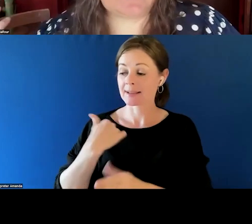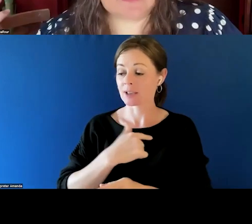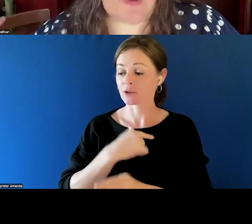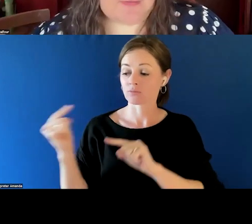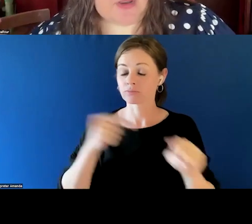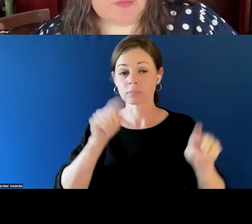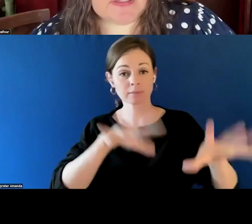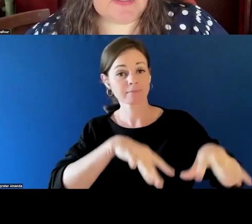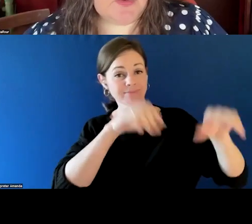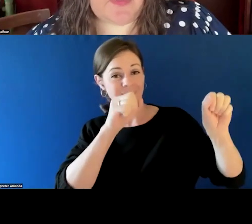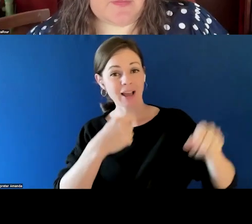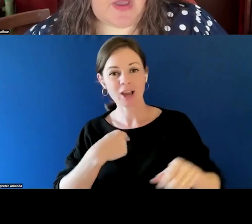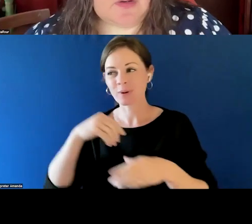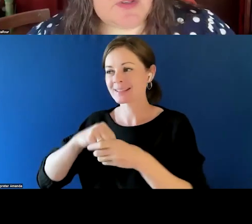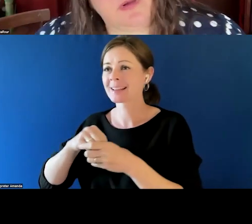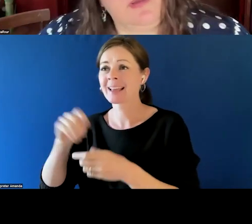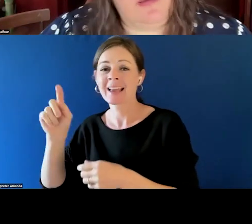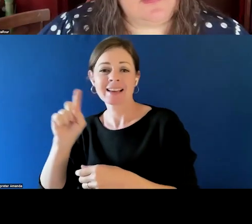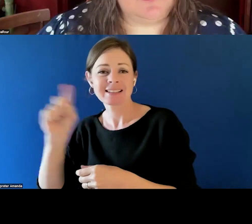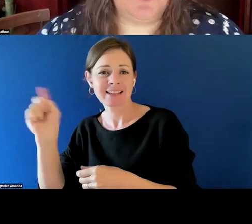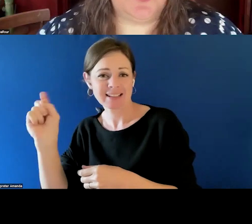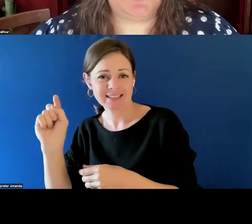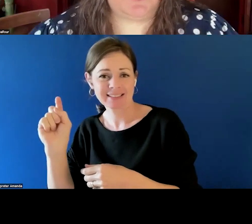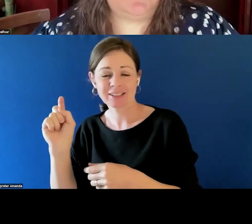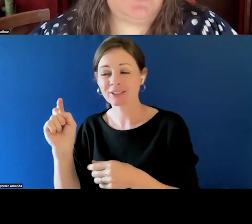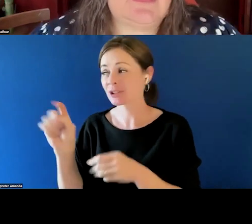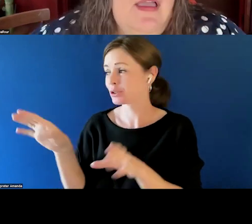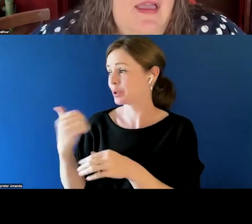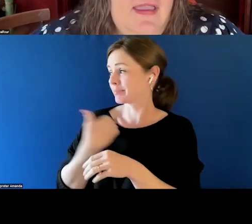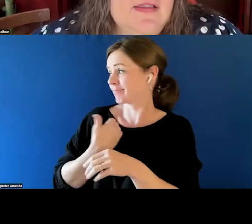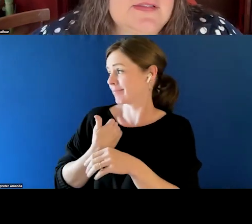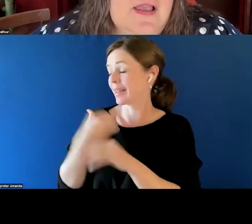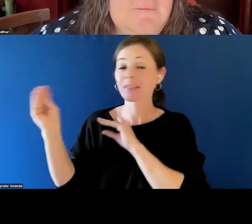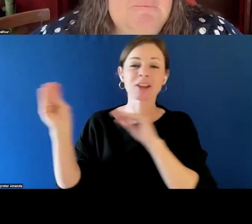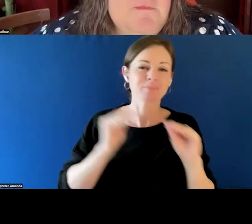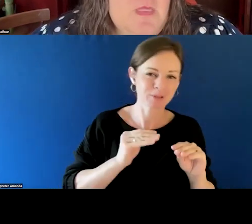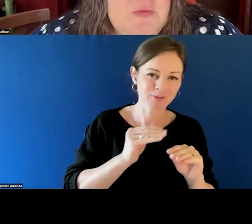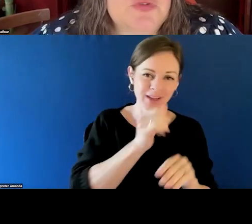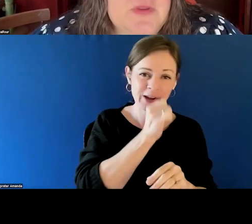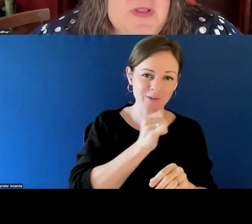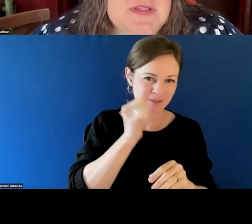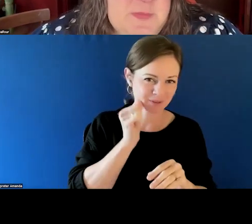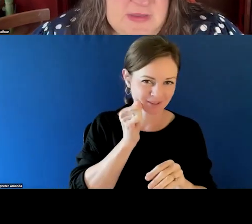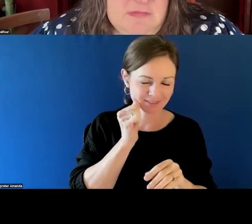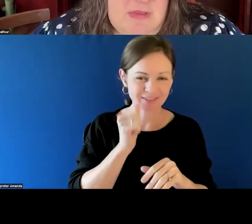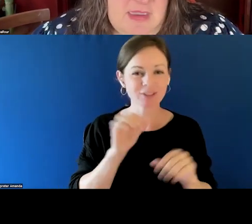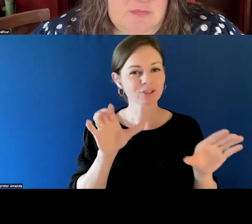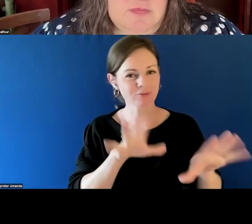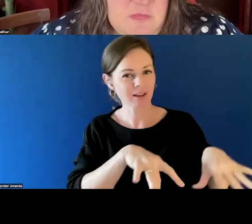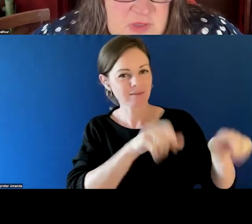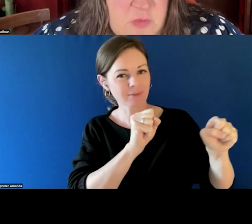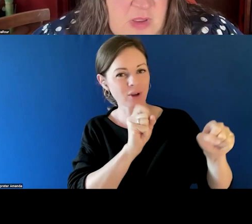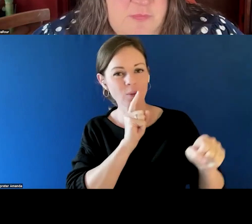was in Texas minding my own business, knew nothing about Arizona, and then moved to Tucson to do this. And it was really built to